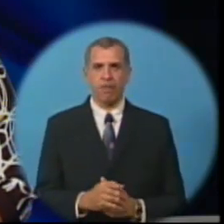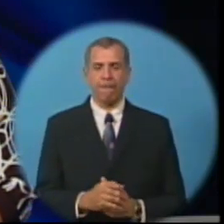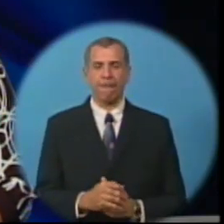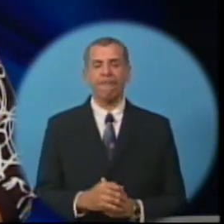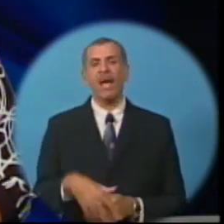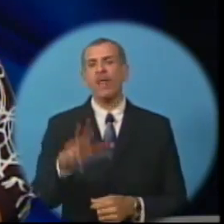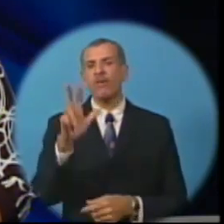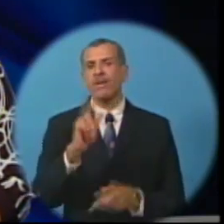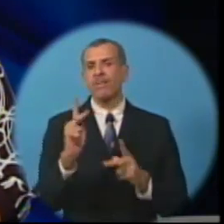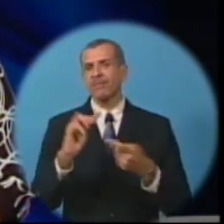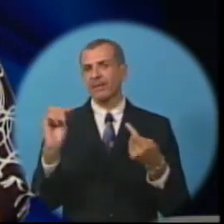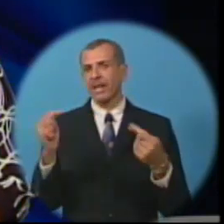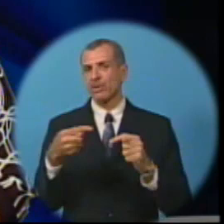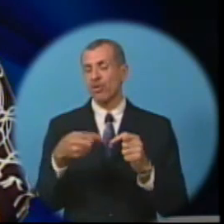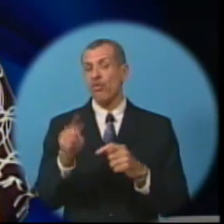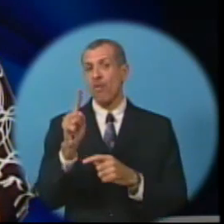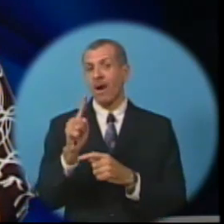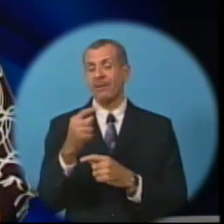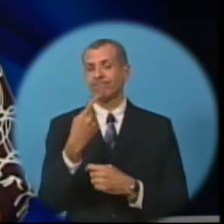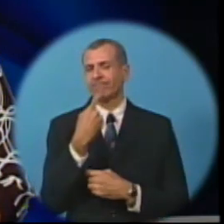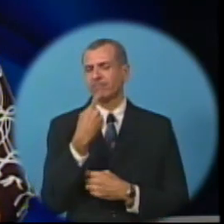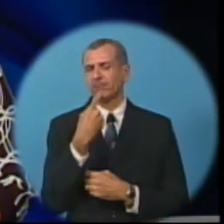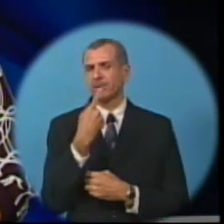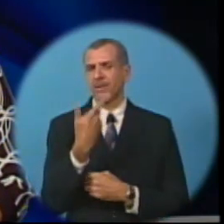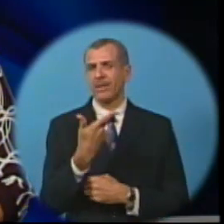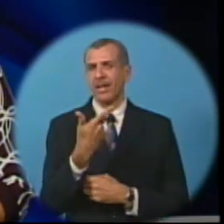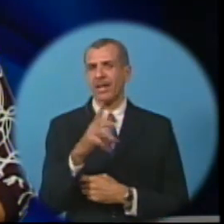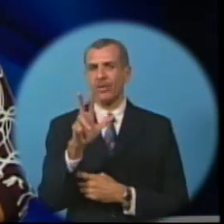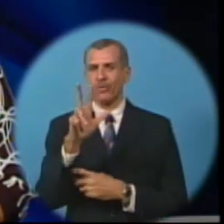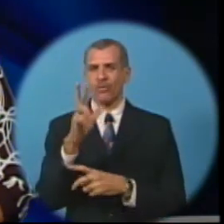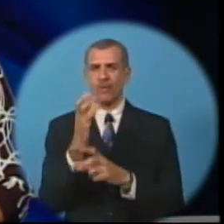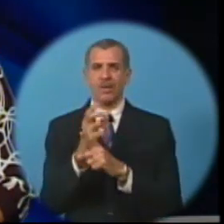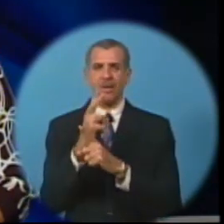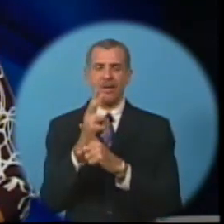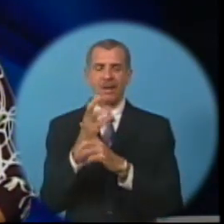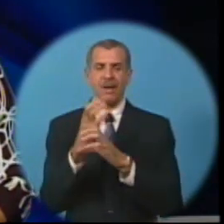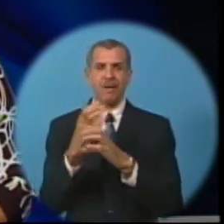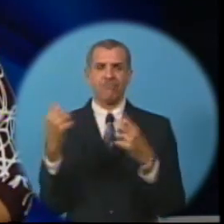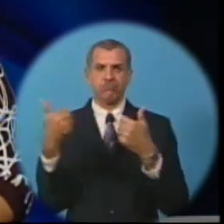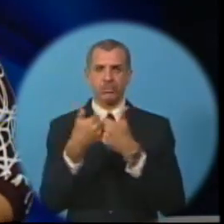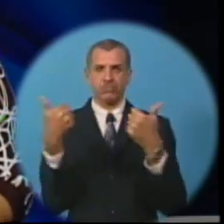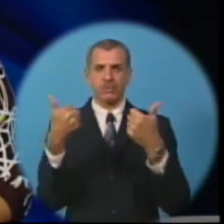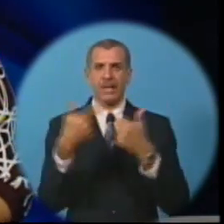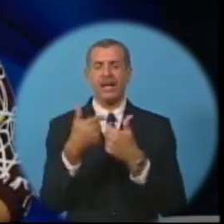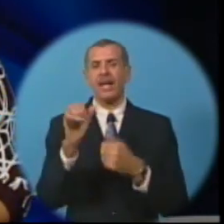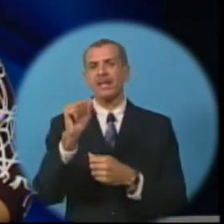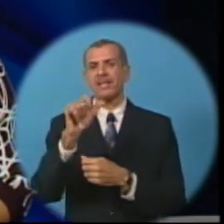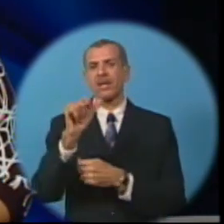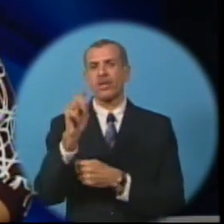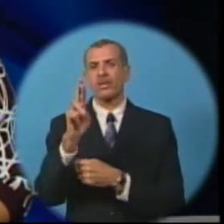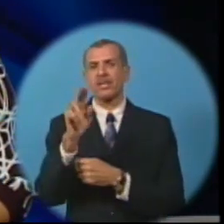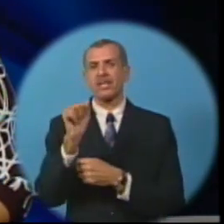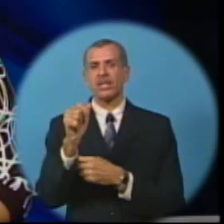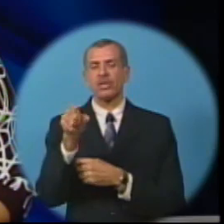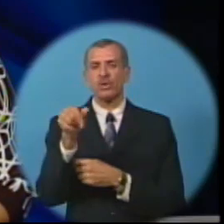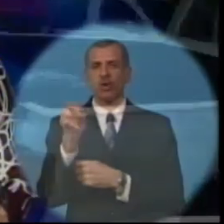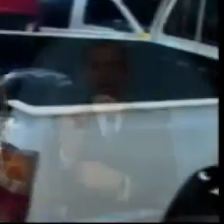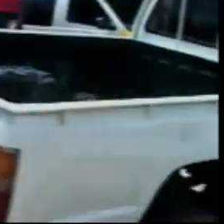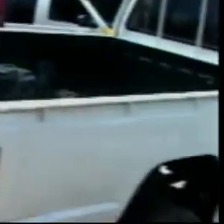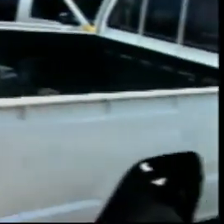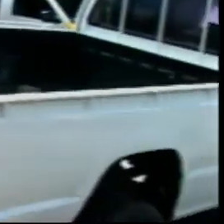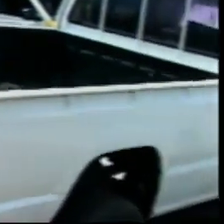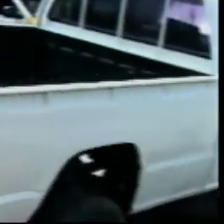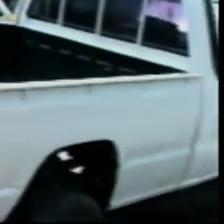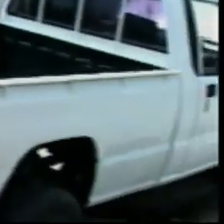Three people were injured, one of them seriously in a two-car smash-up that occurred around midday along Salters in St. George. The driver of one of the